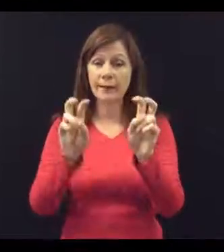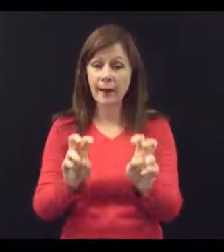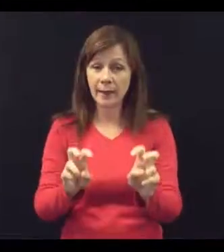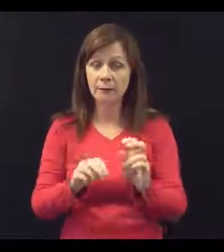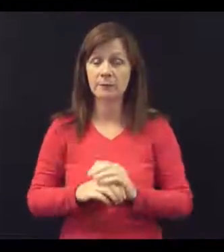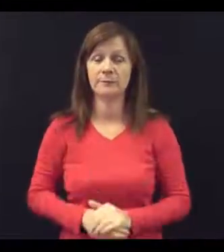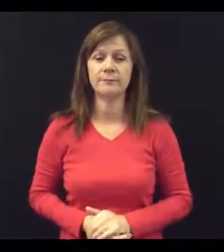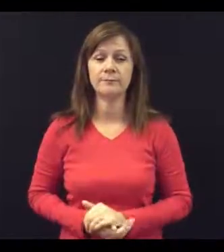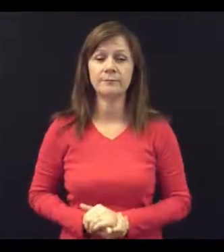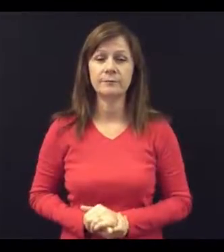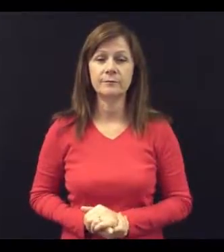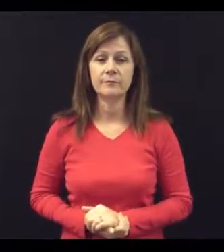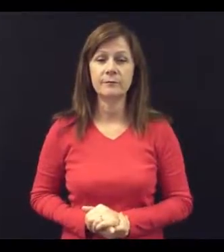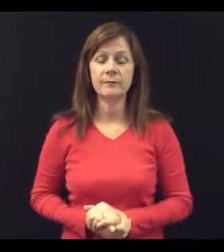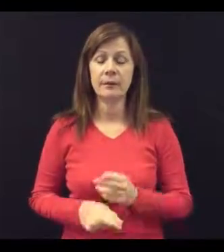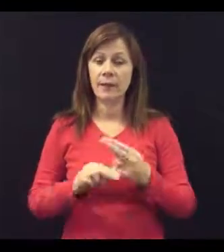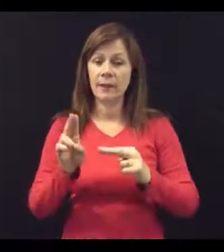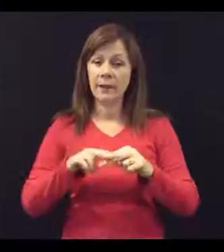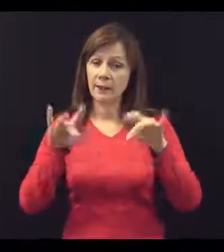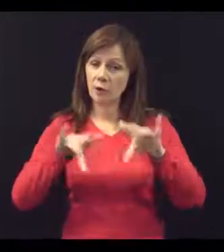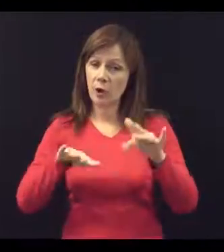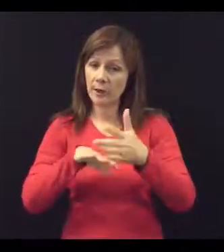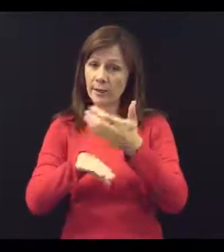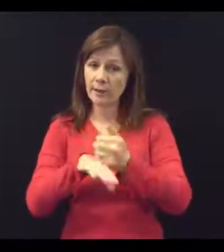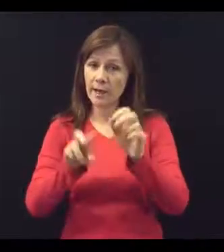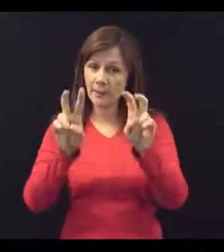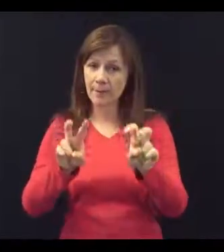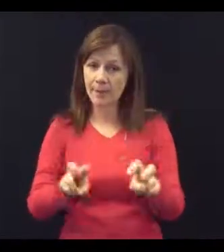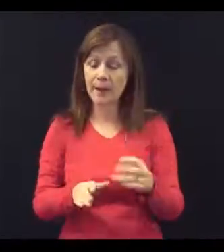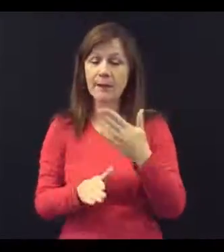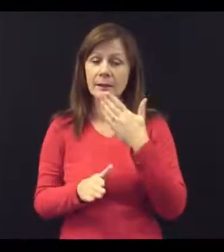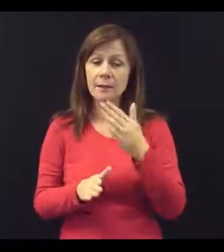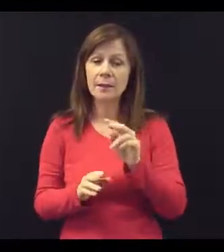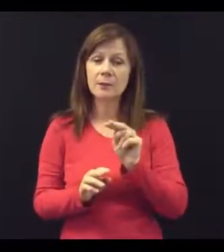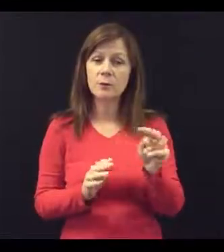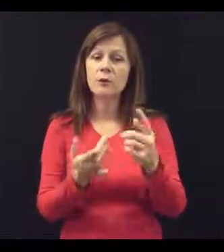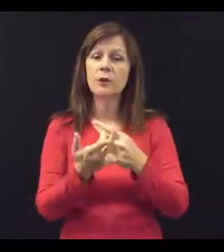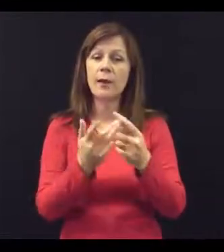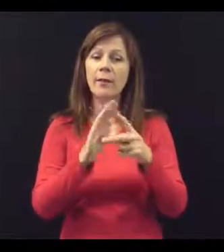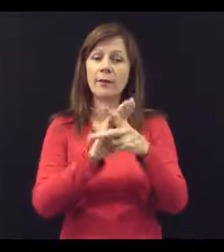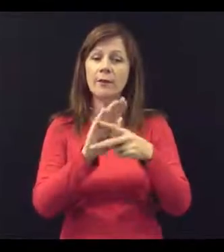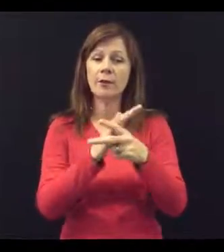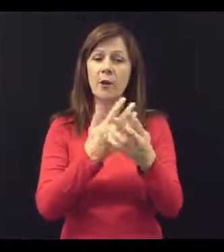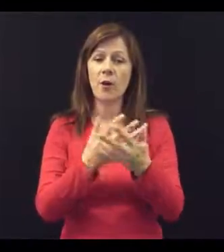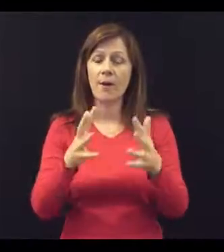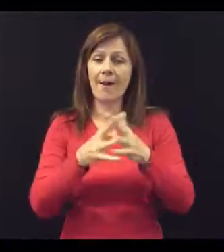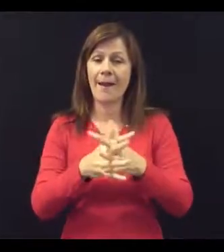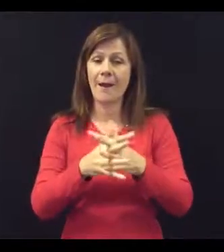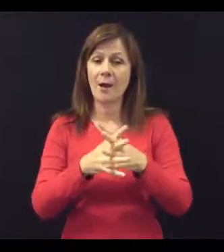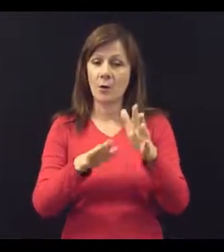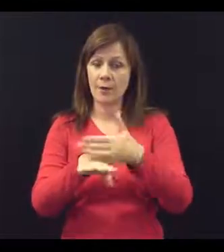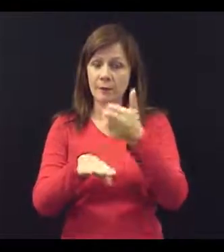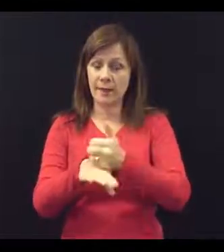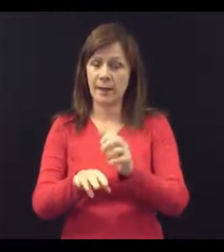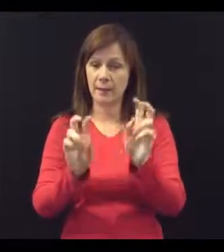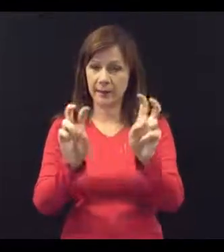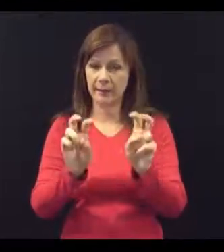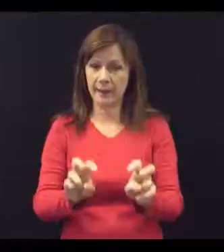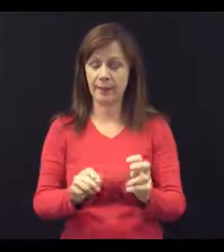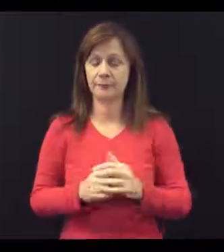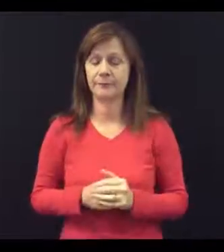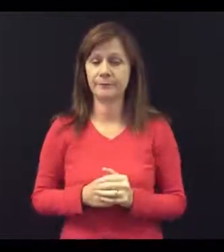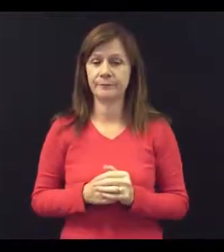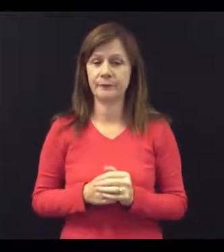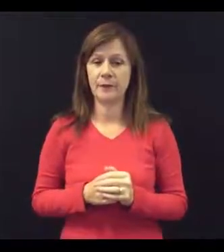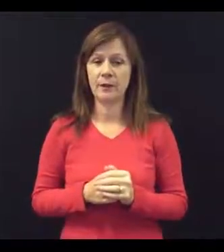have it set up for use in either iTunes or the App Store. If not, go back and watch the lesson on the App Store to learn how to set up an account.